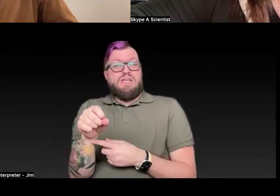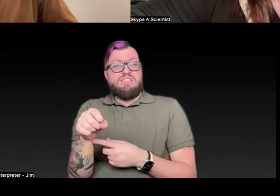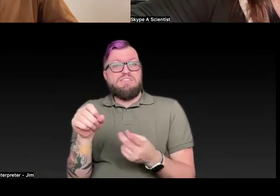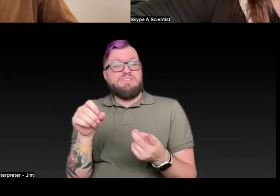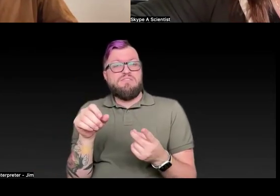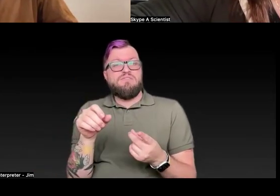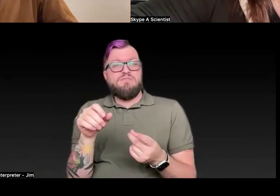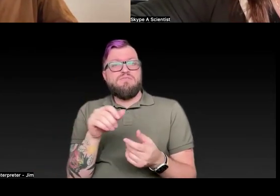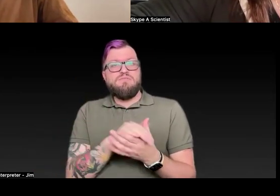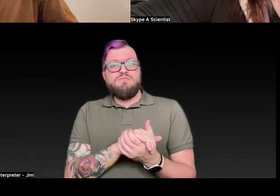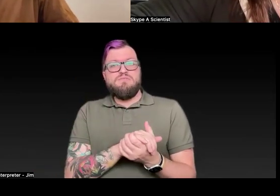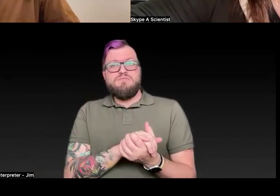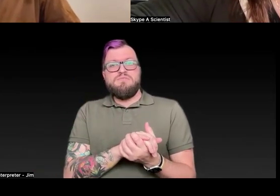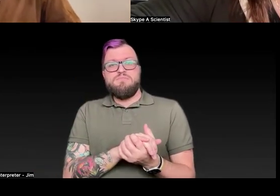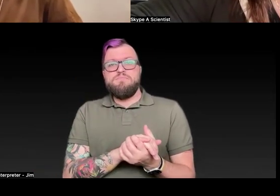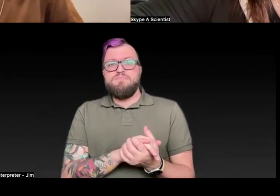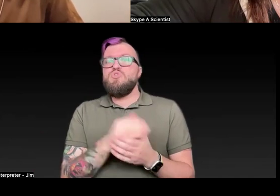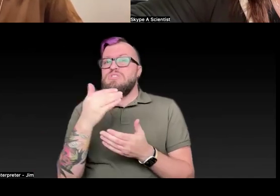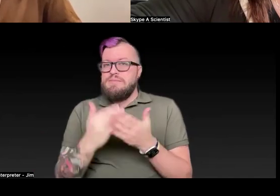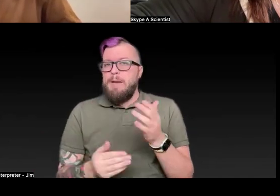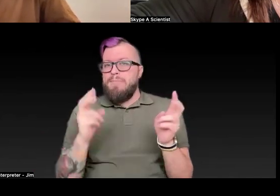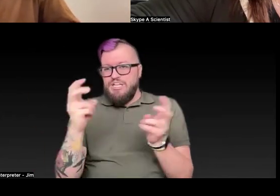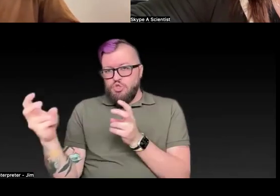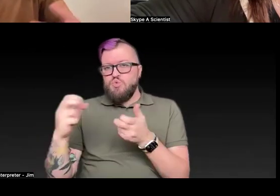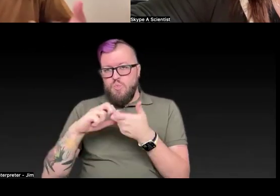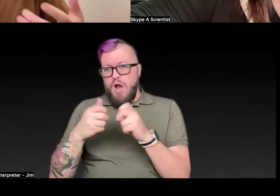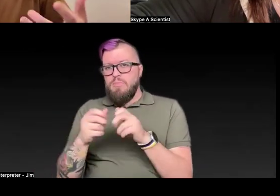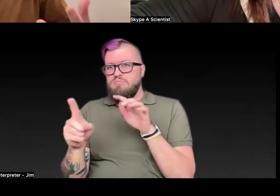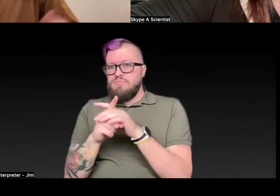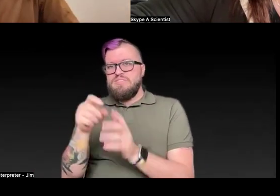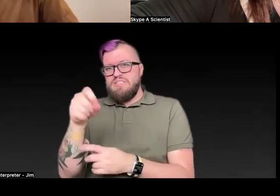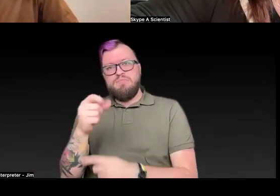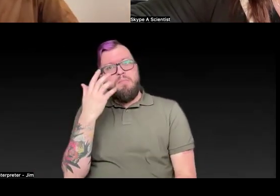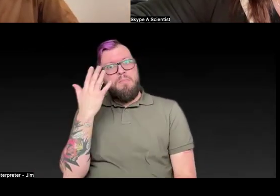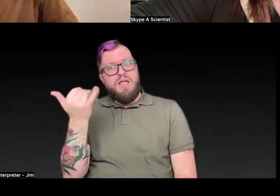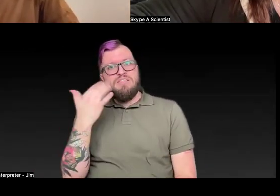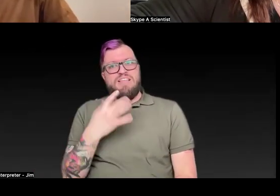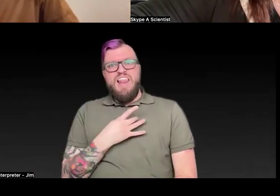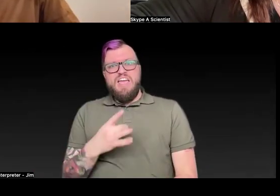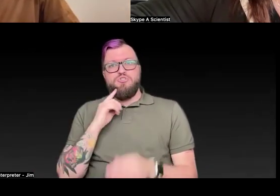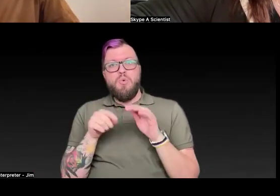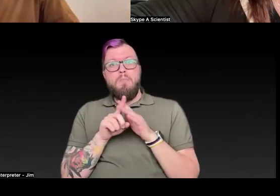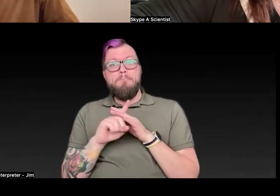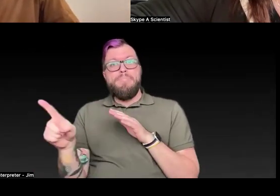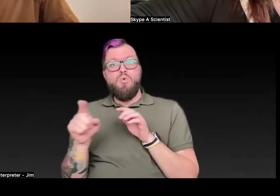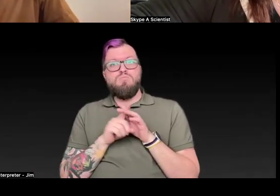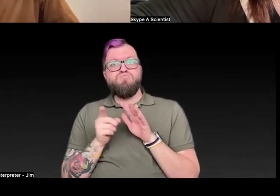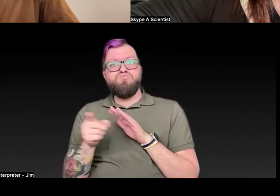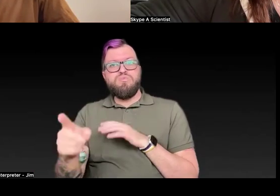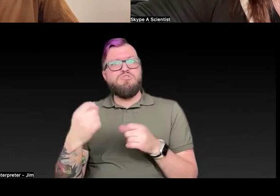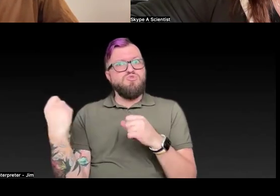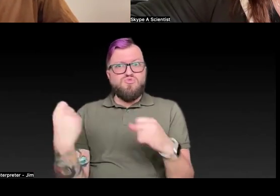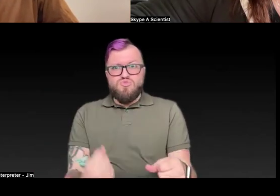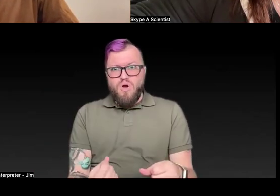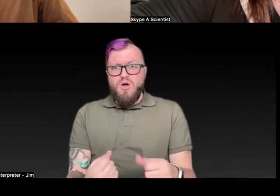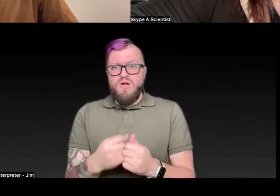they there are some issues with keeping eels as pets. They do like to get out. And they're awfully strong. They're basically